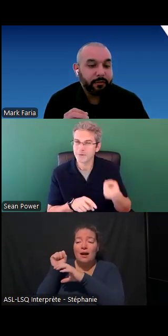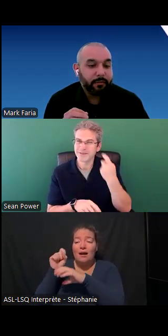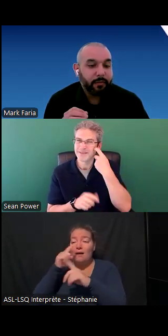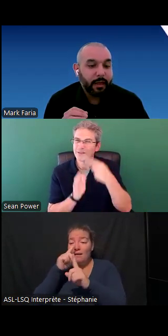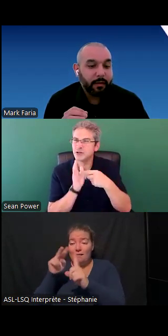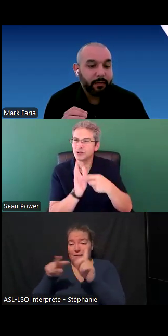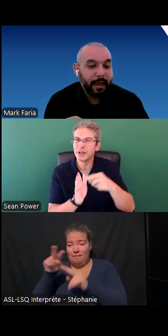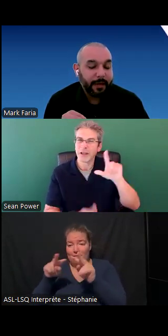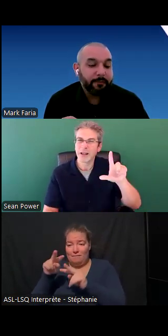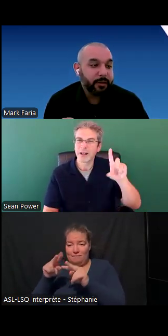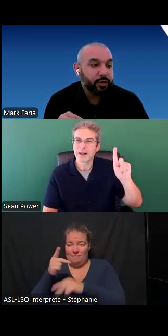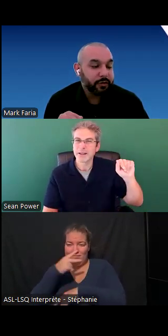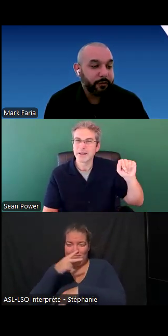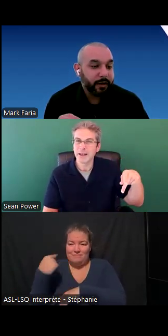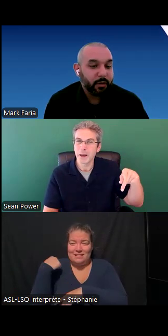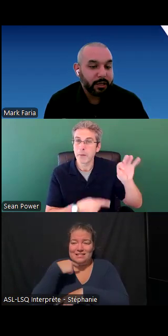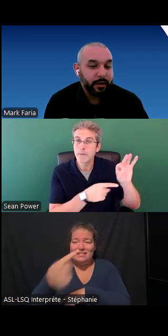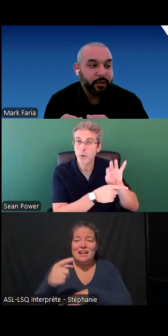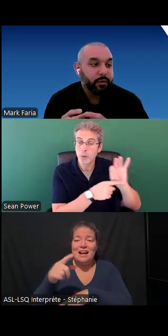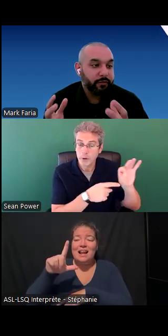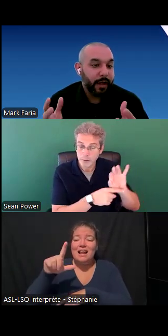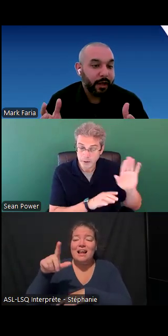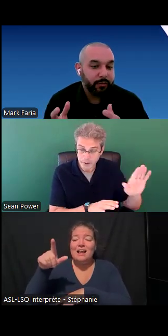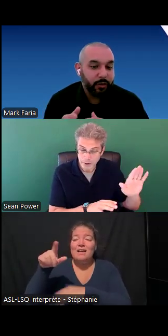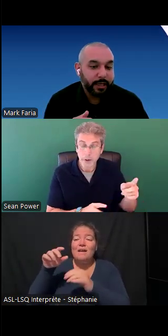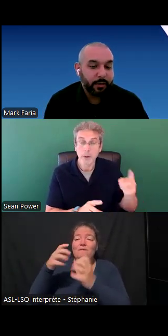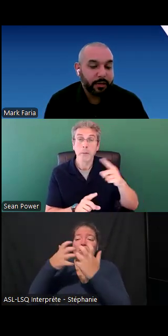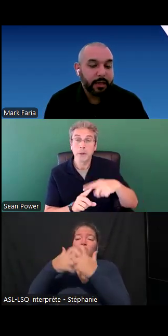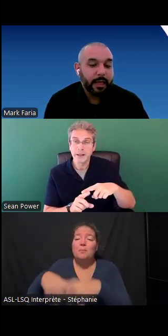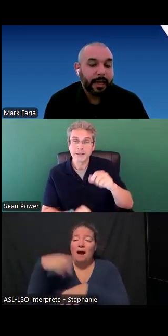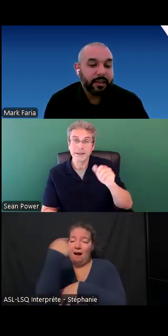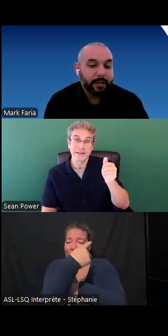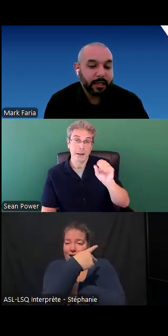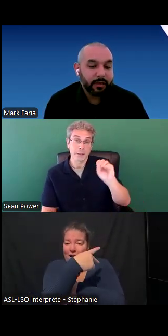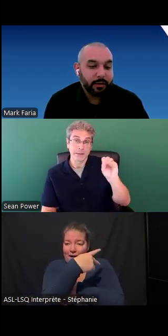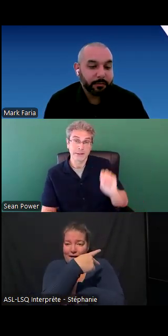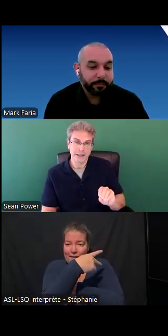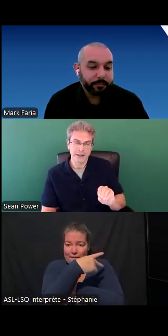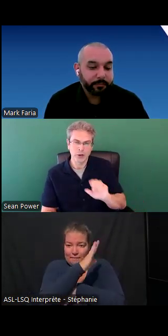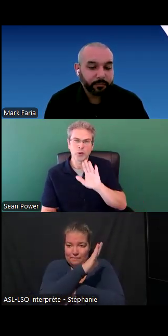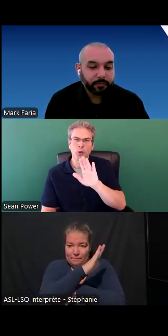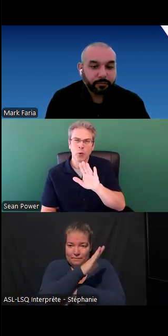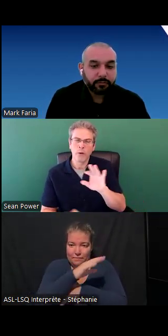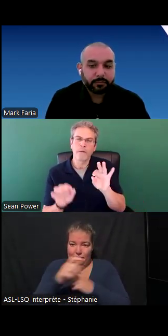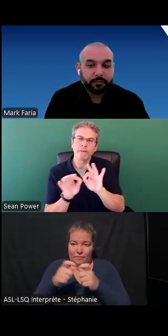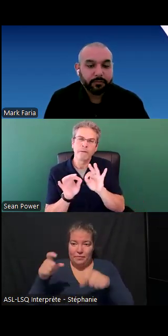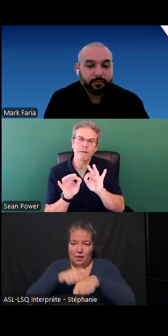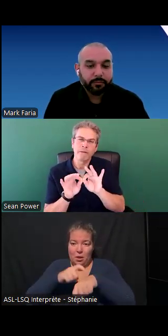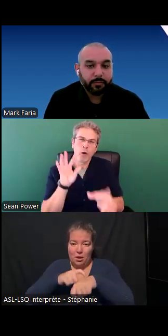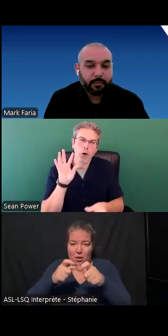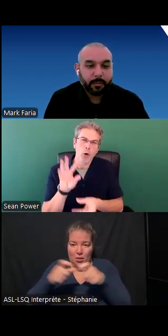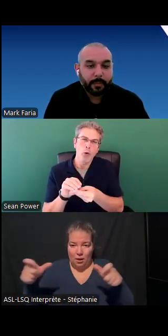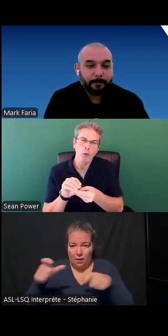of the FMV, which is the fair market value or the value of your account at the beginning of the year.